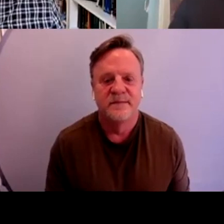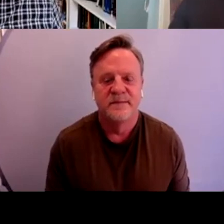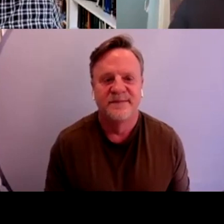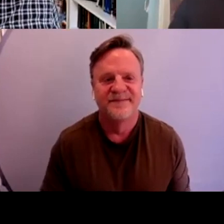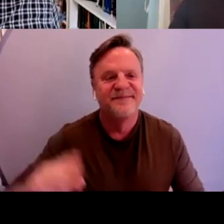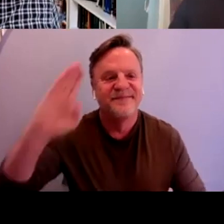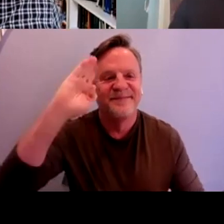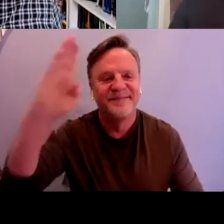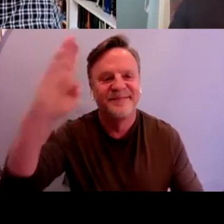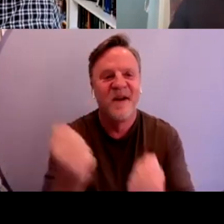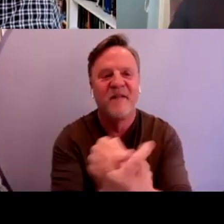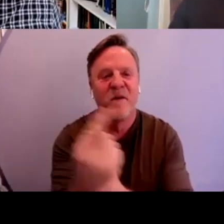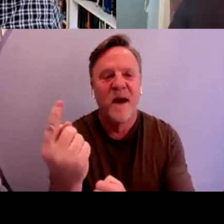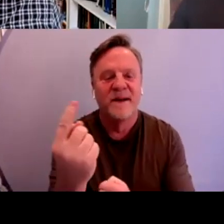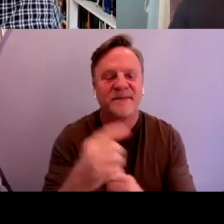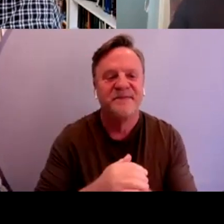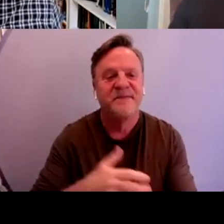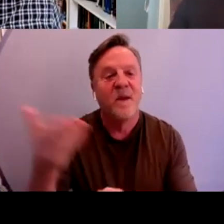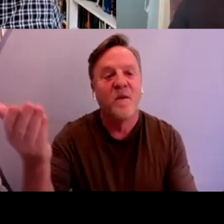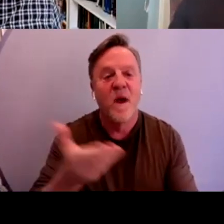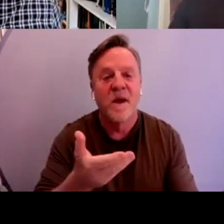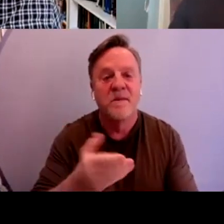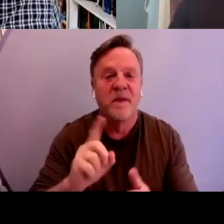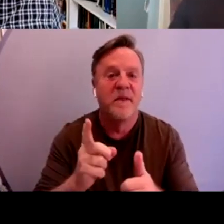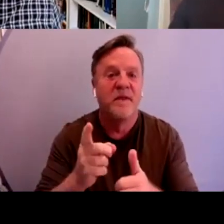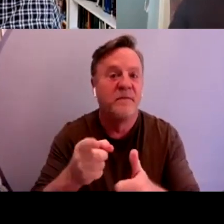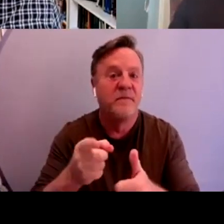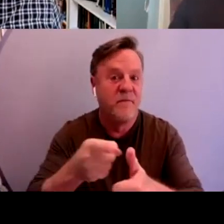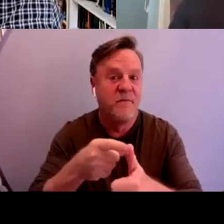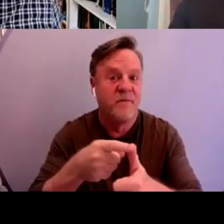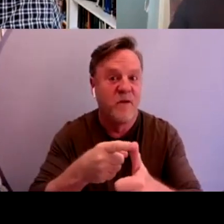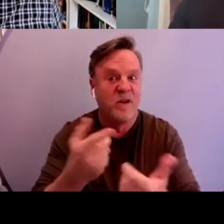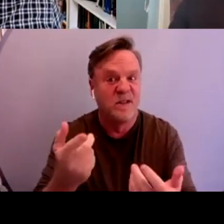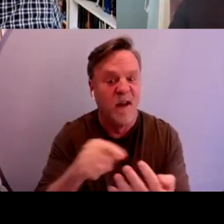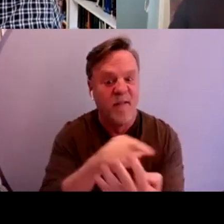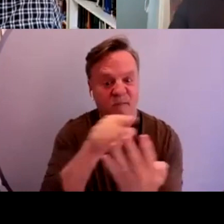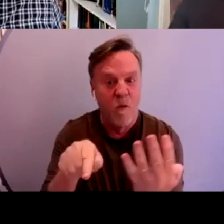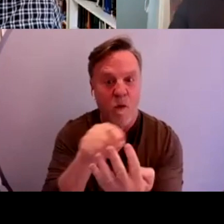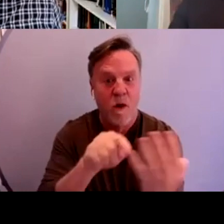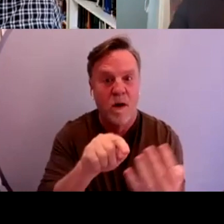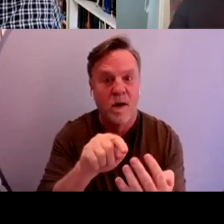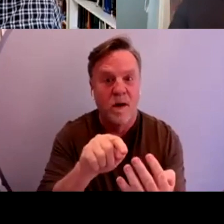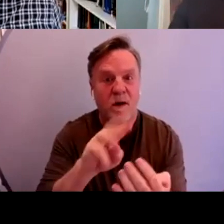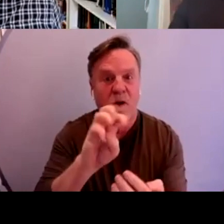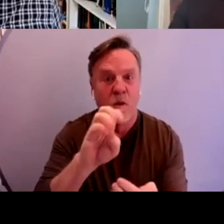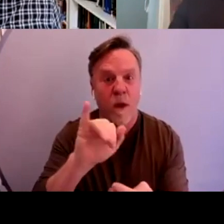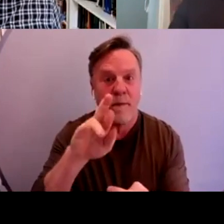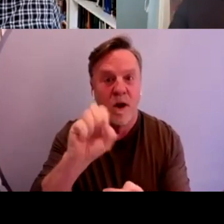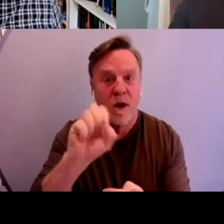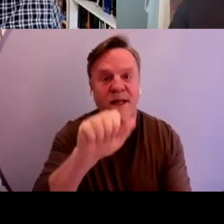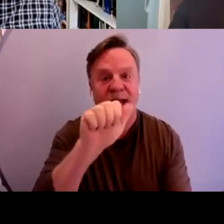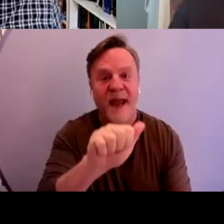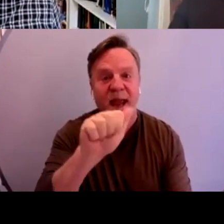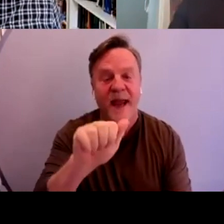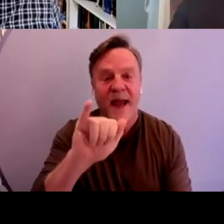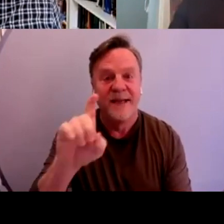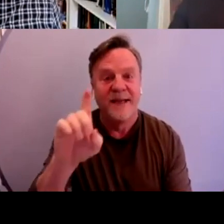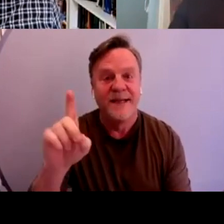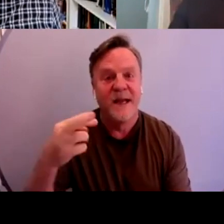Hello, everyone. Welcome to the first of the 4 webinars in the AAIDD Religion